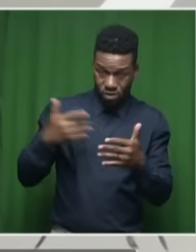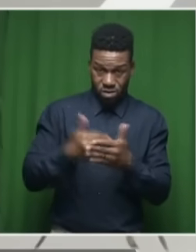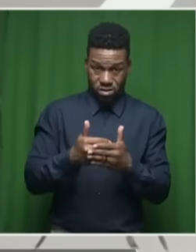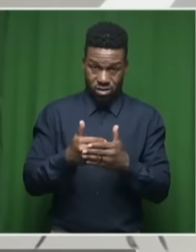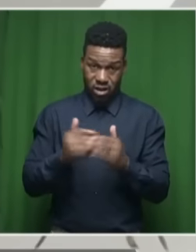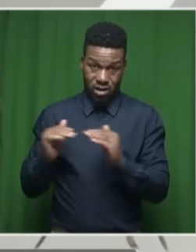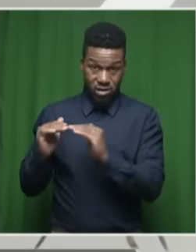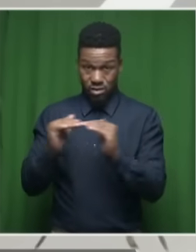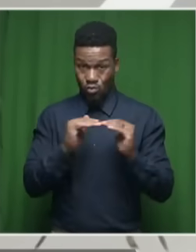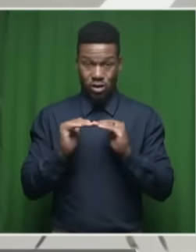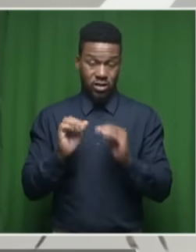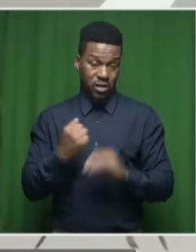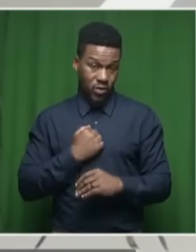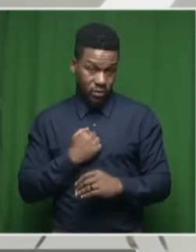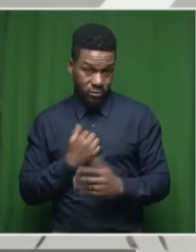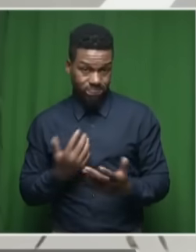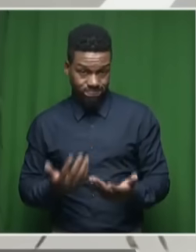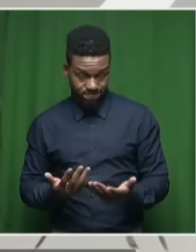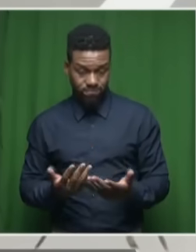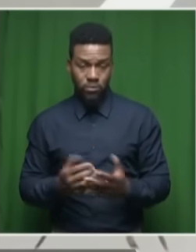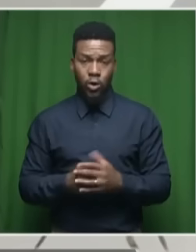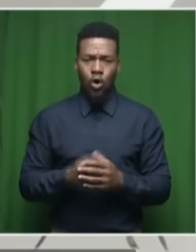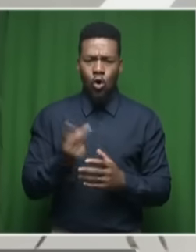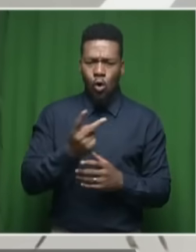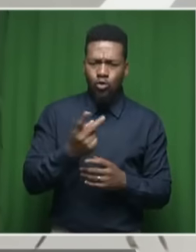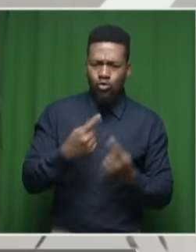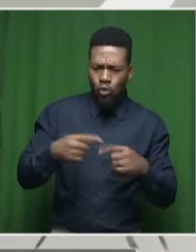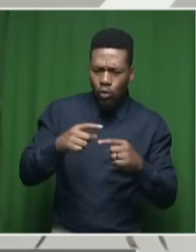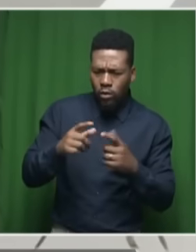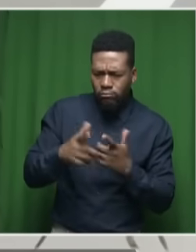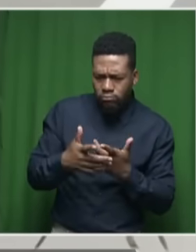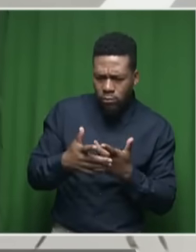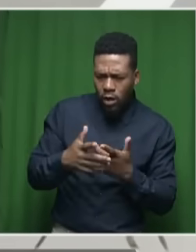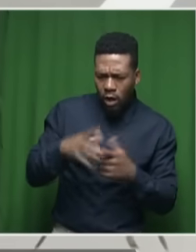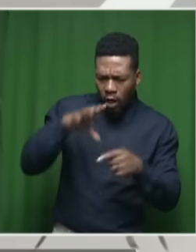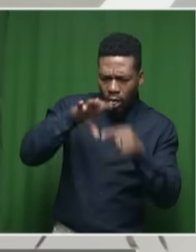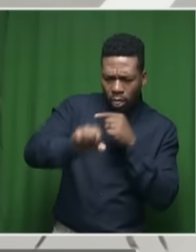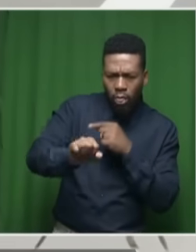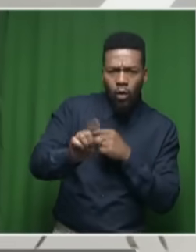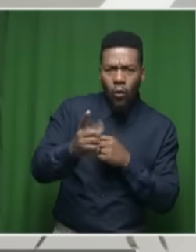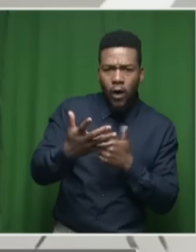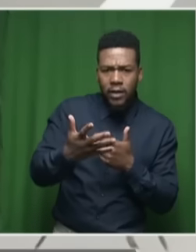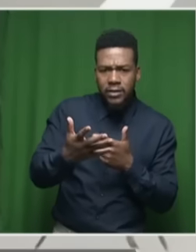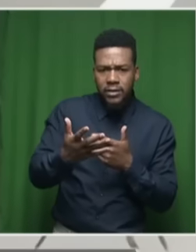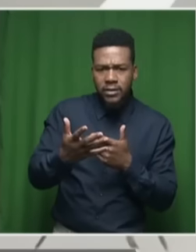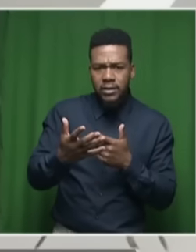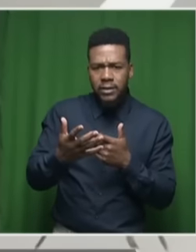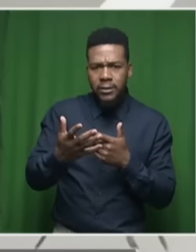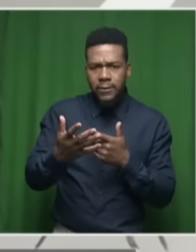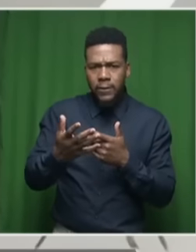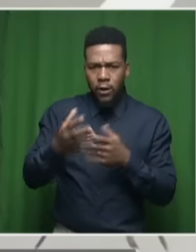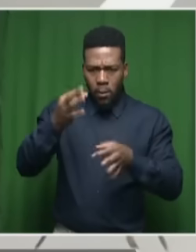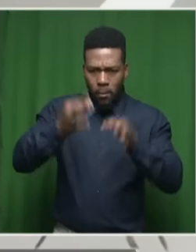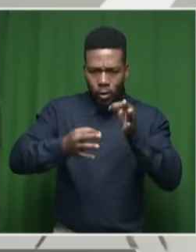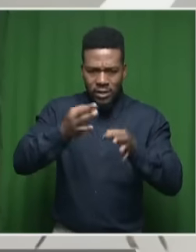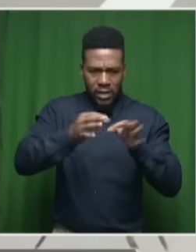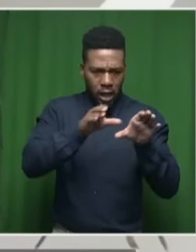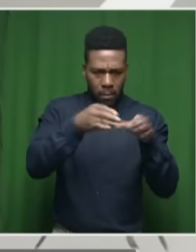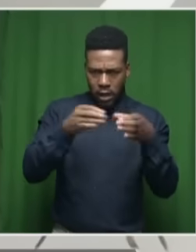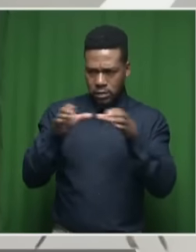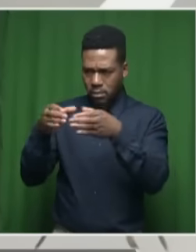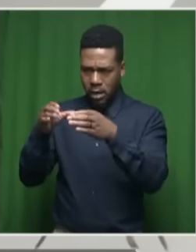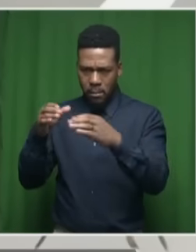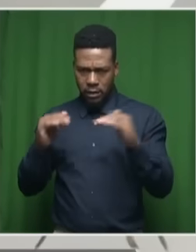democracy. But at the same time, we've also observed the realignment of the political parties in South